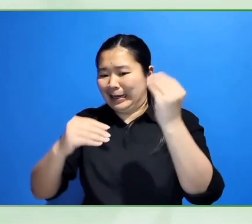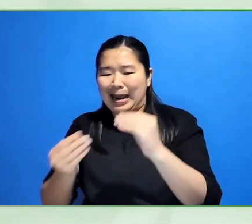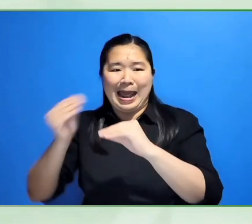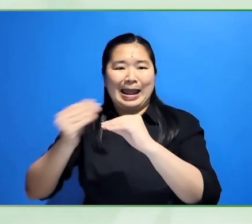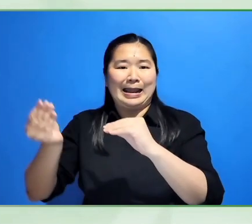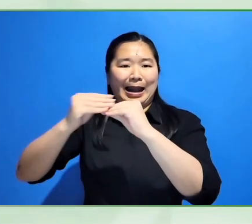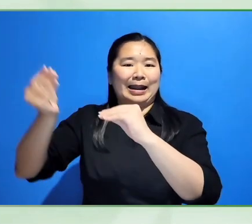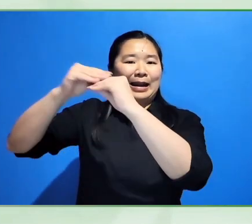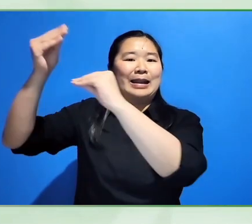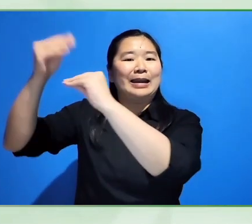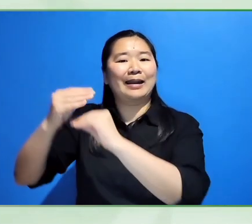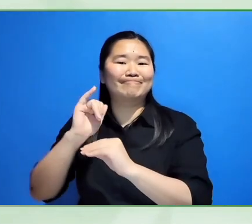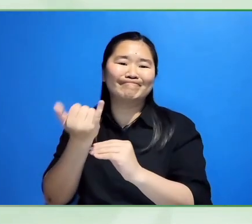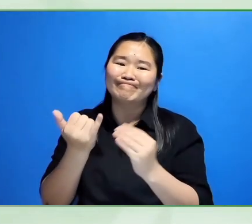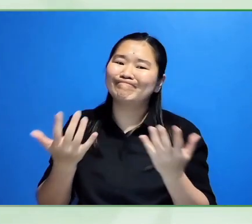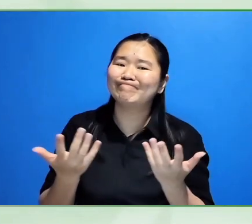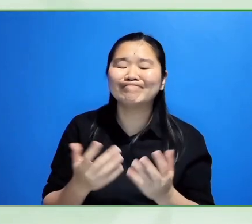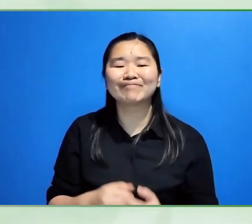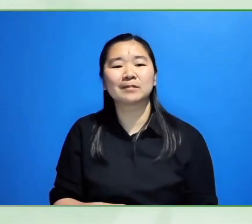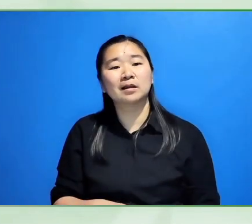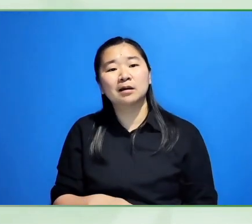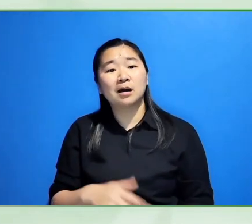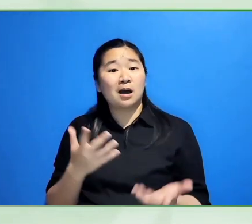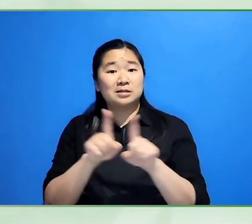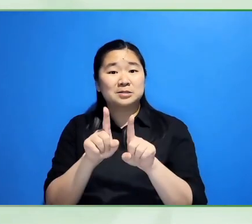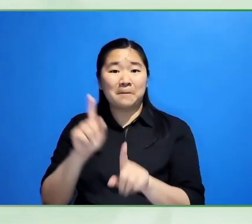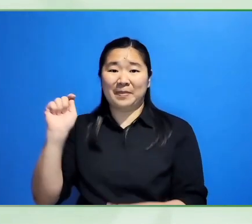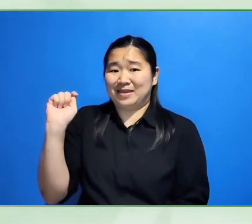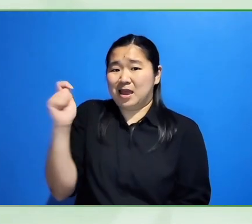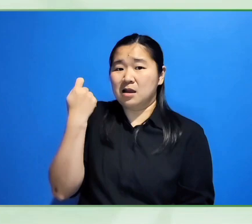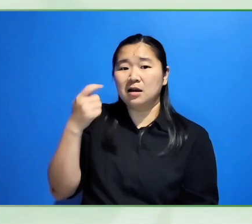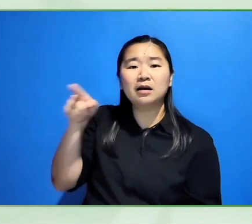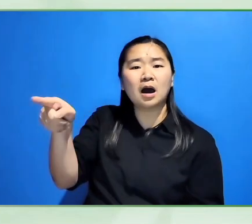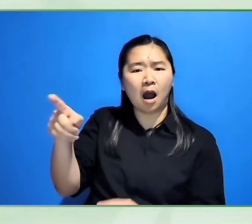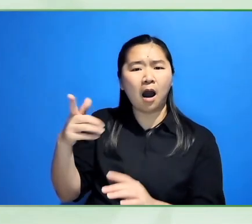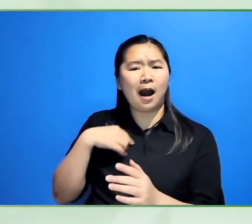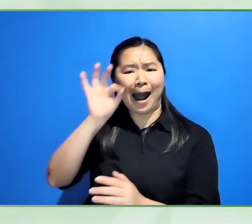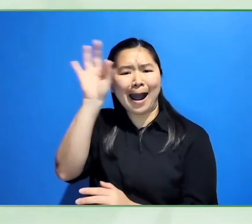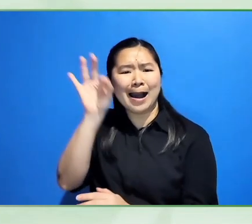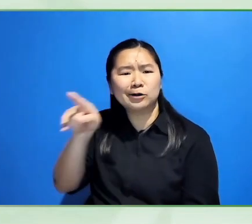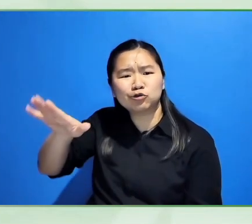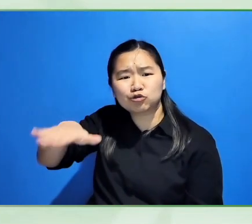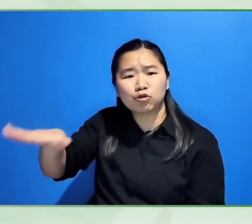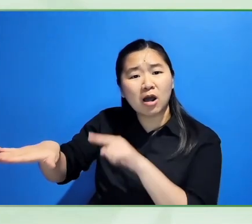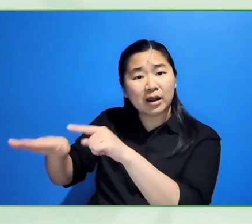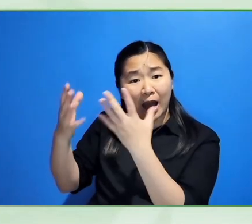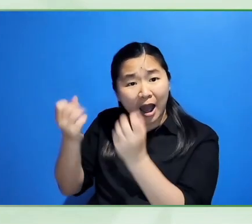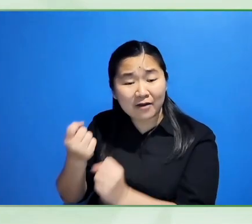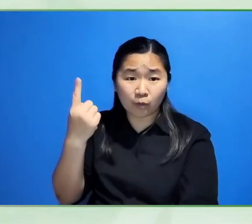Yeah, that's as much as we can do at this point. Thank you, Anna. Can I add a question to that?